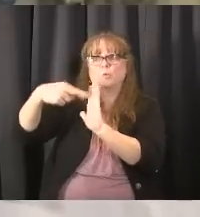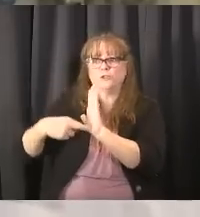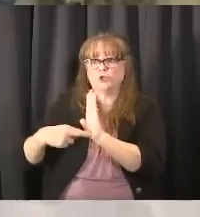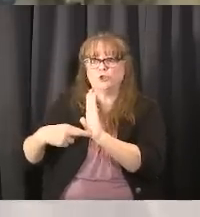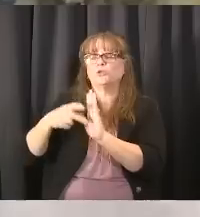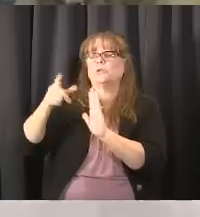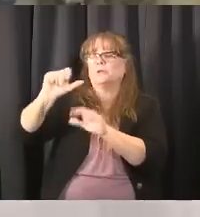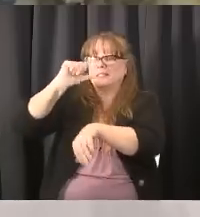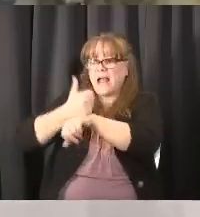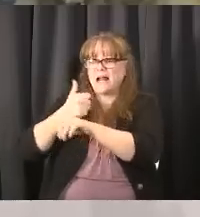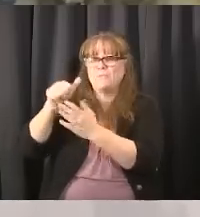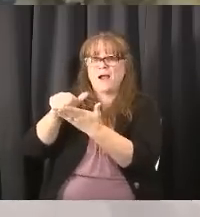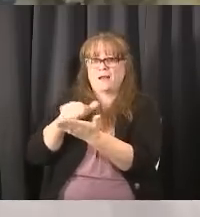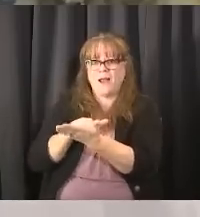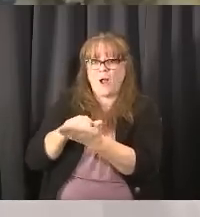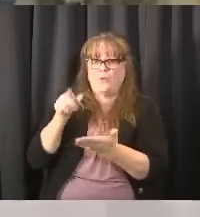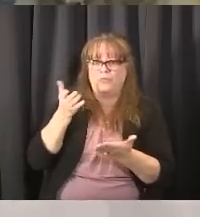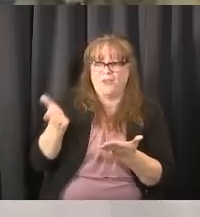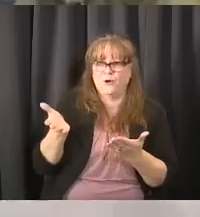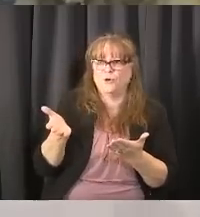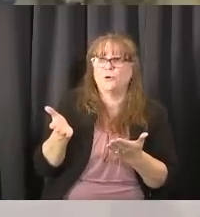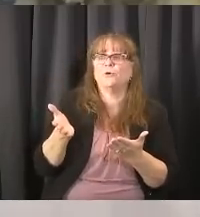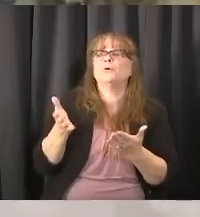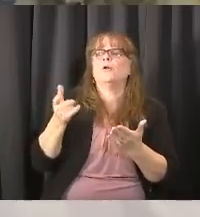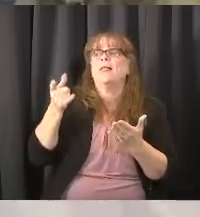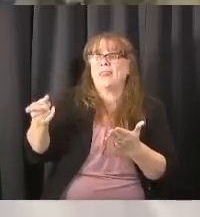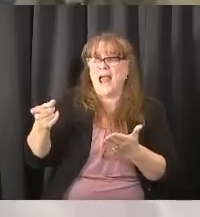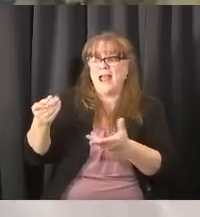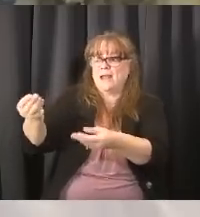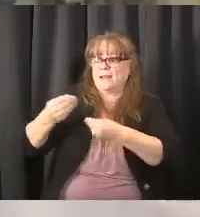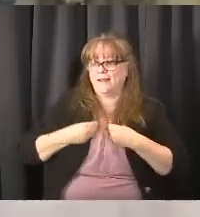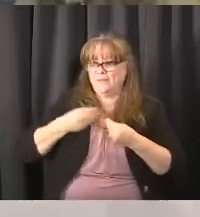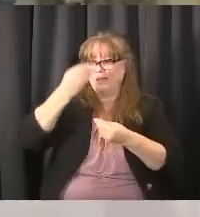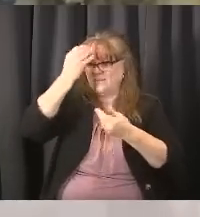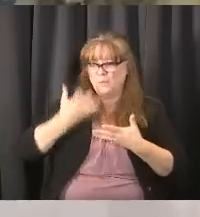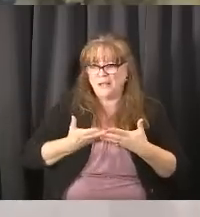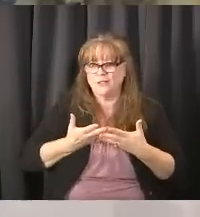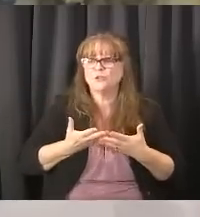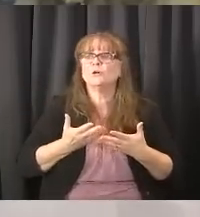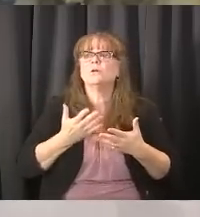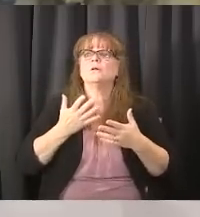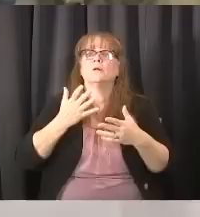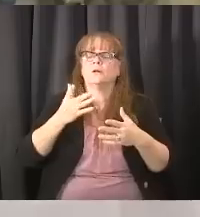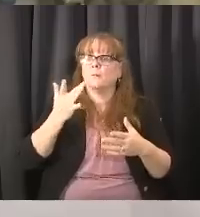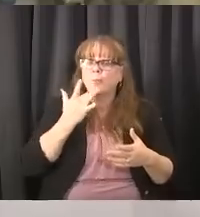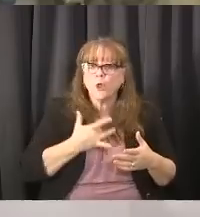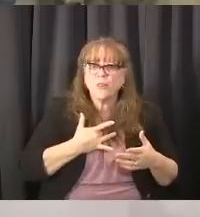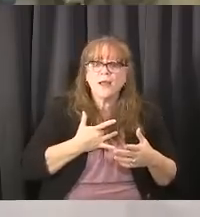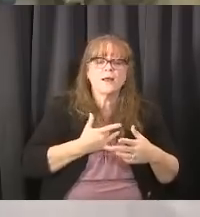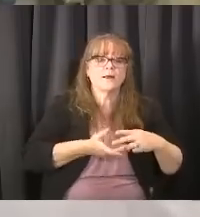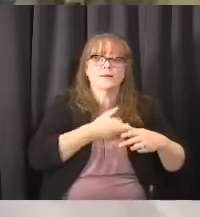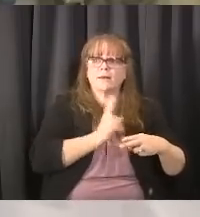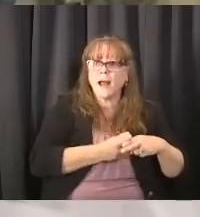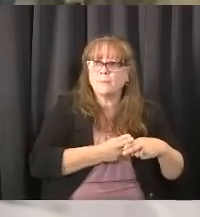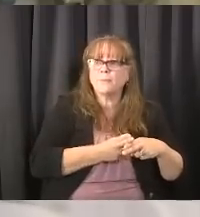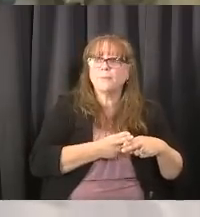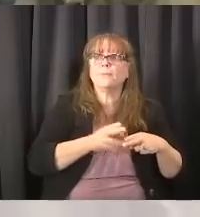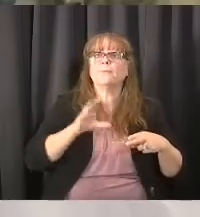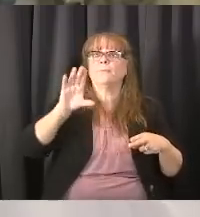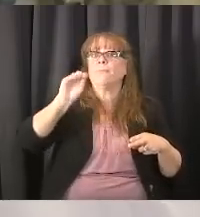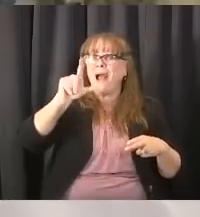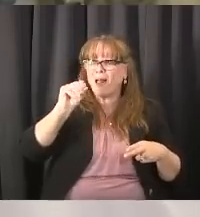connect with you. So you put in your name, date of birth, Colorado, and then contact information, and then we randomize you and send you